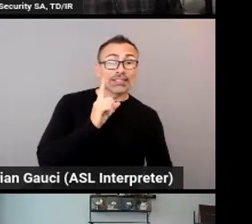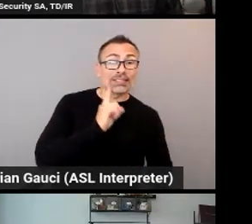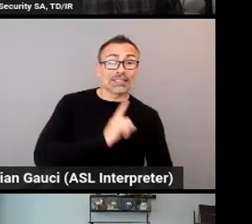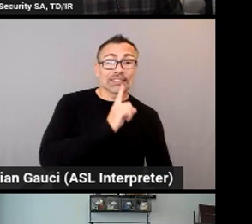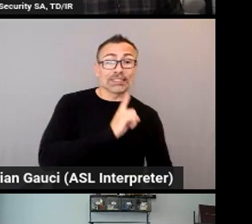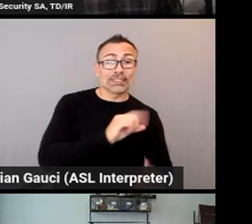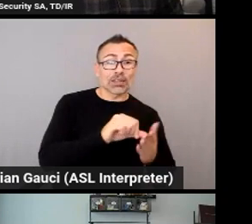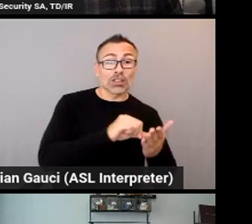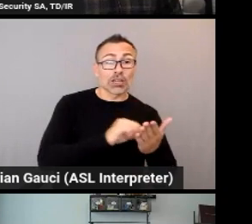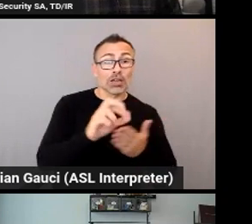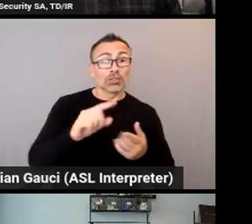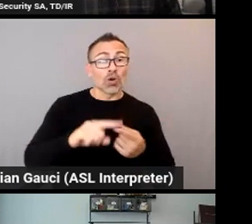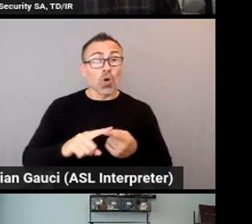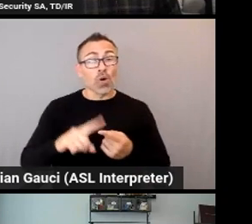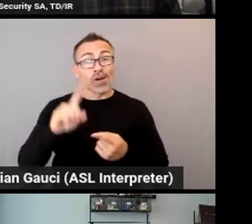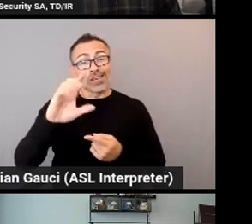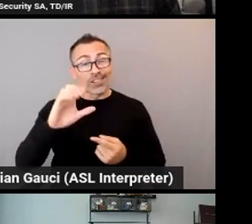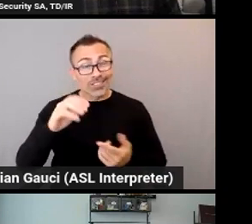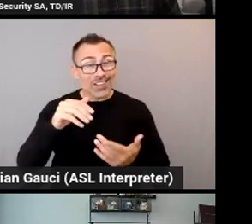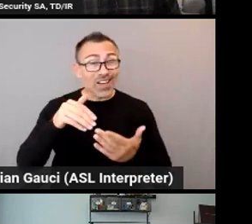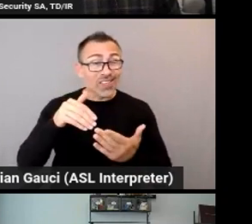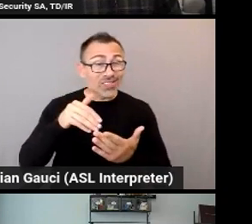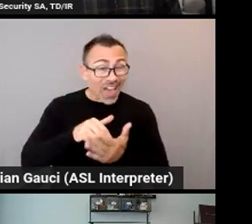or thousands of accounts in an organization.